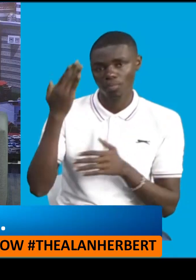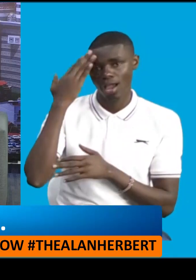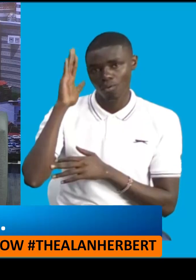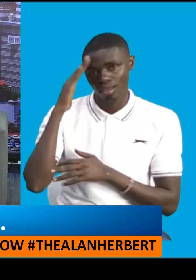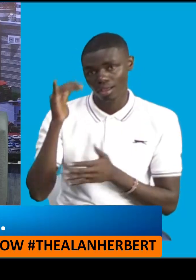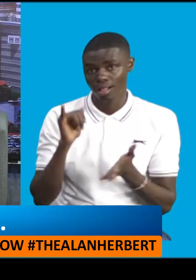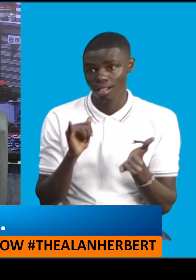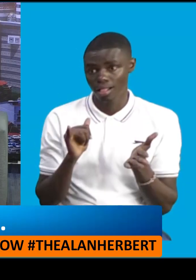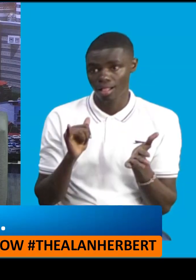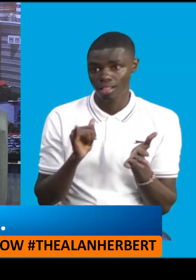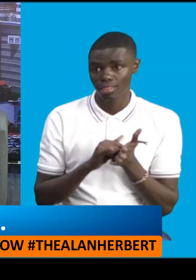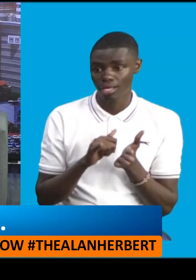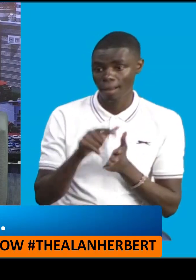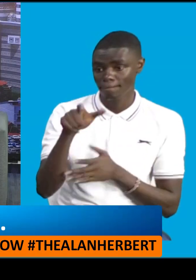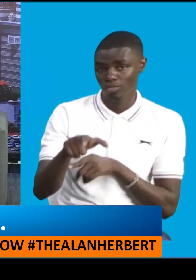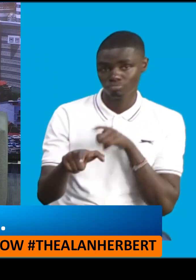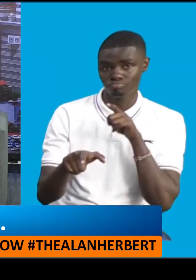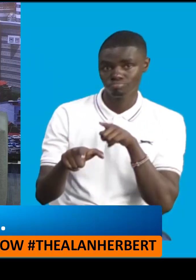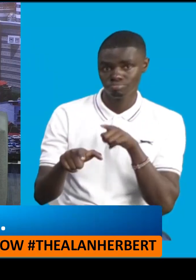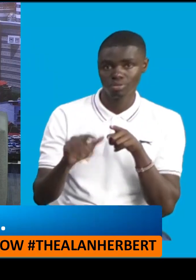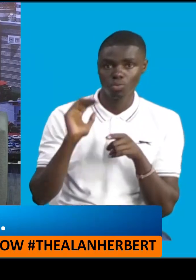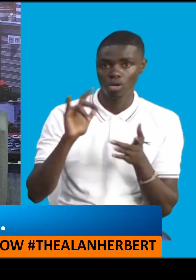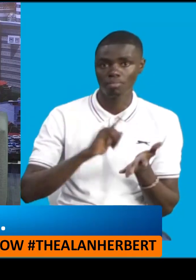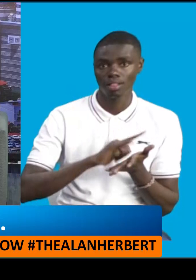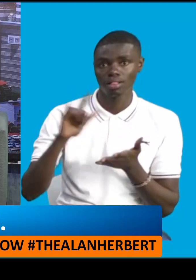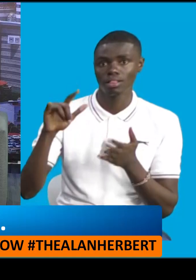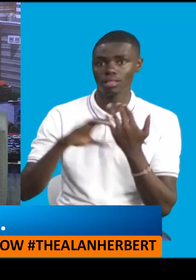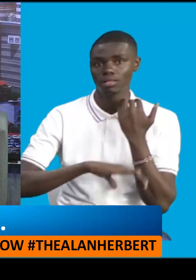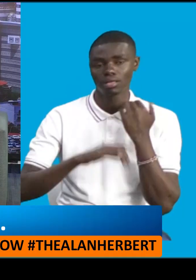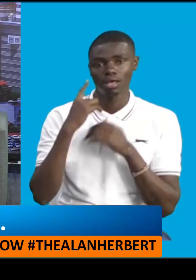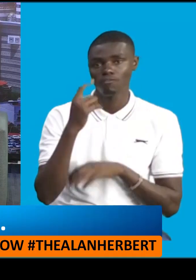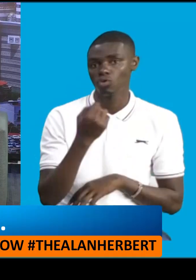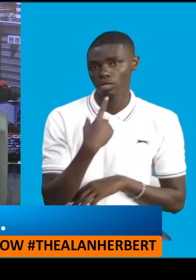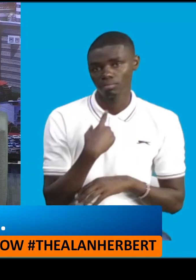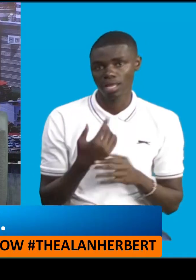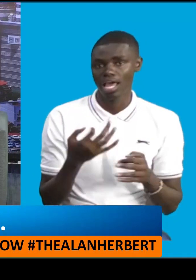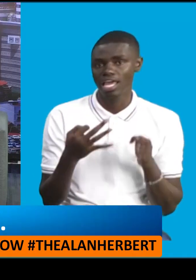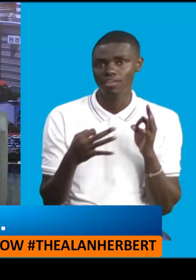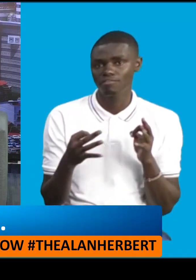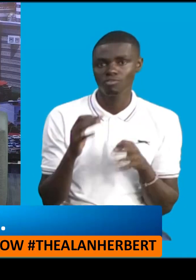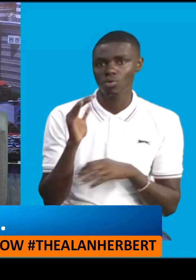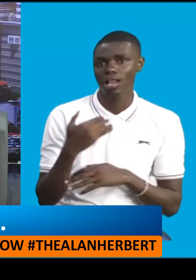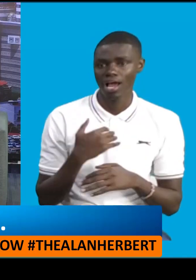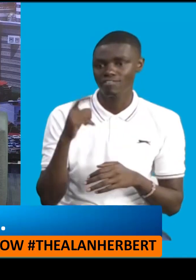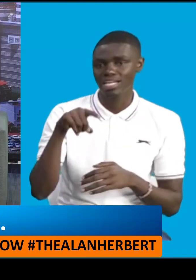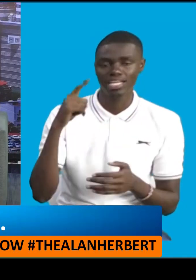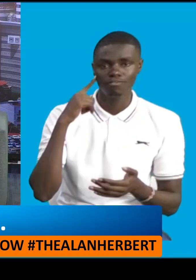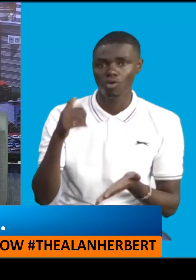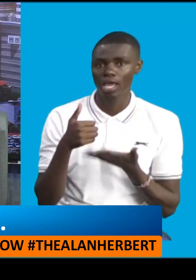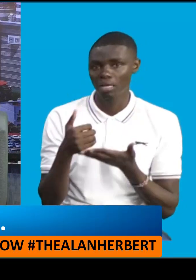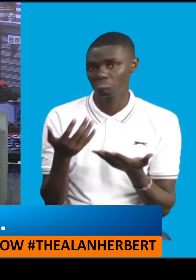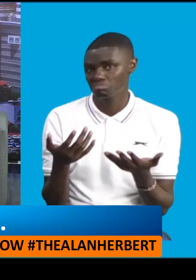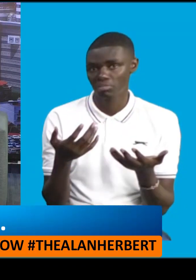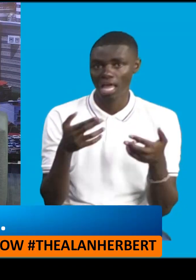be aware that X, Y, and Z is likely to be out of the country for treatment, just in case there will be need for